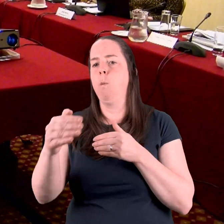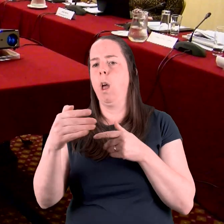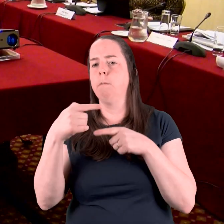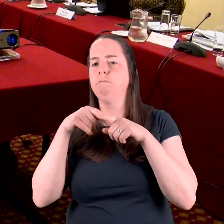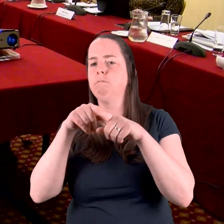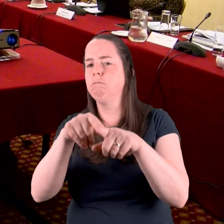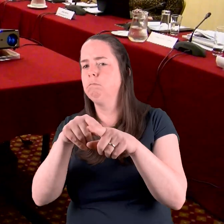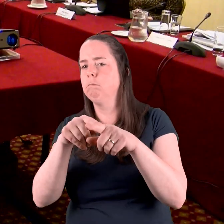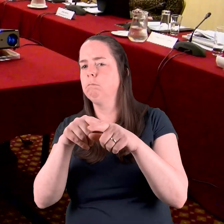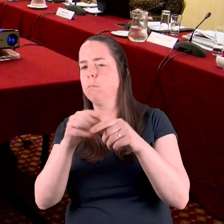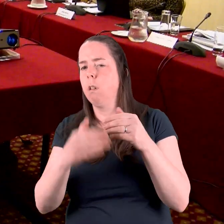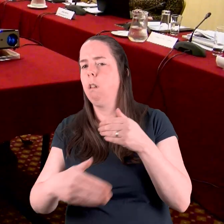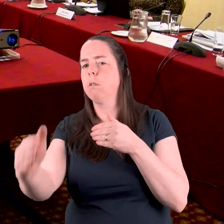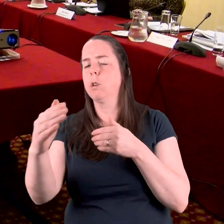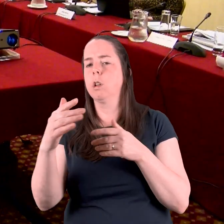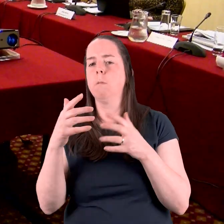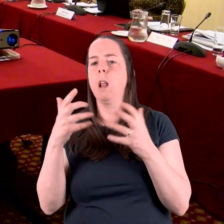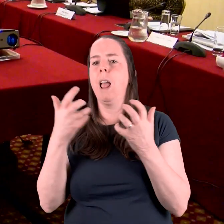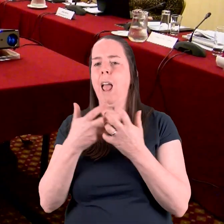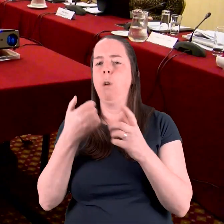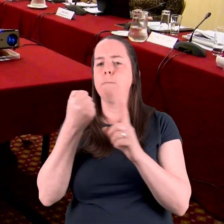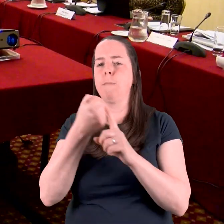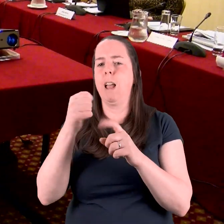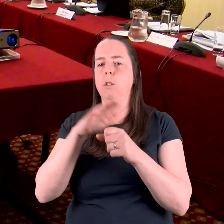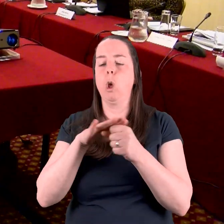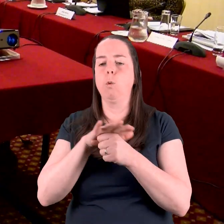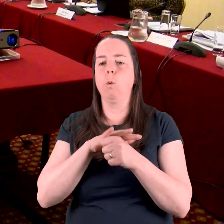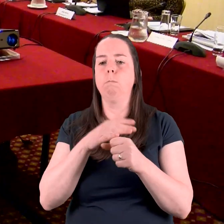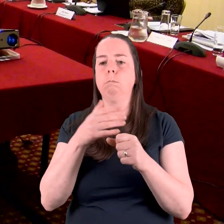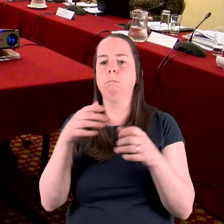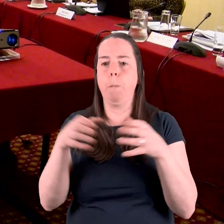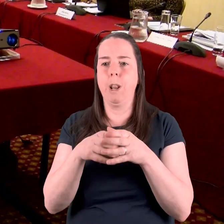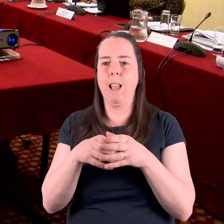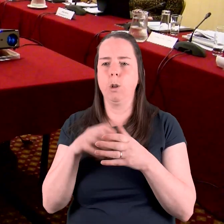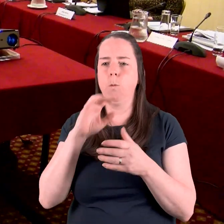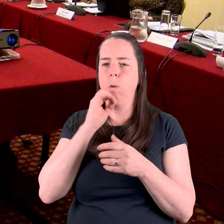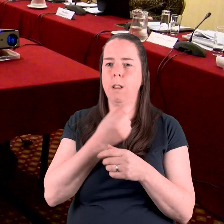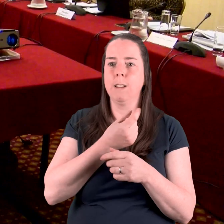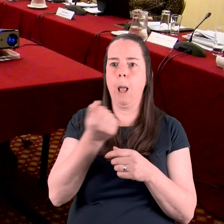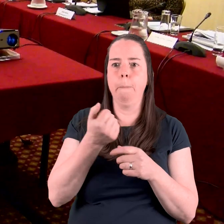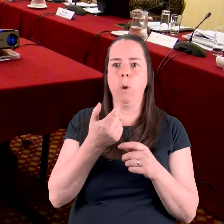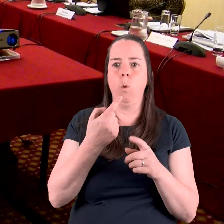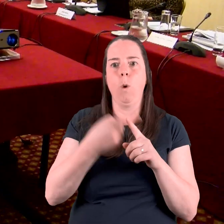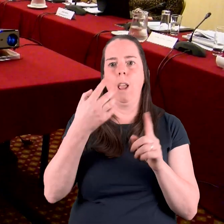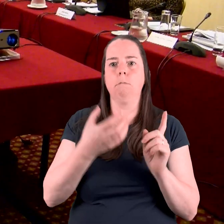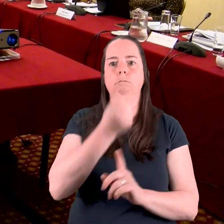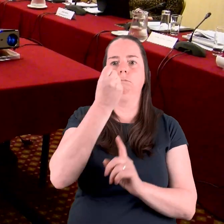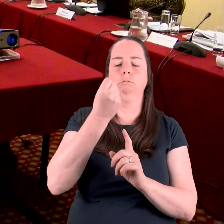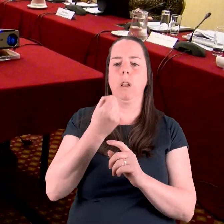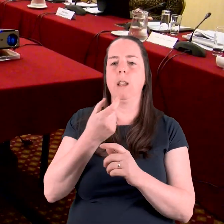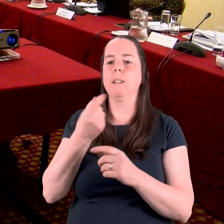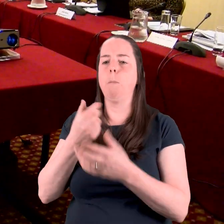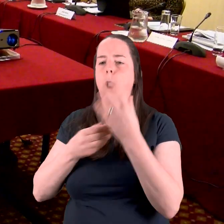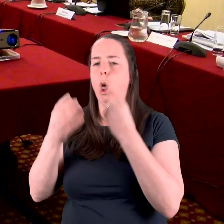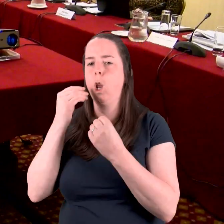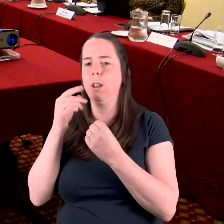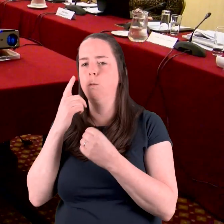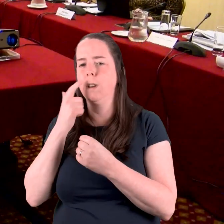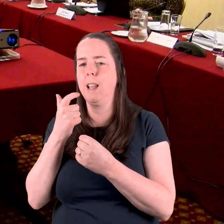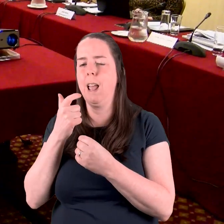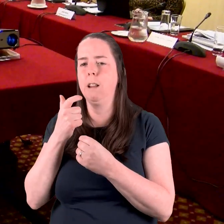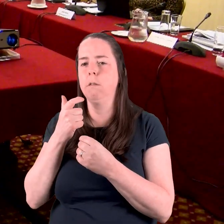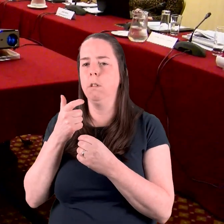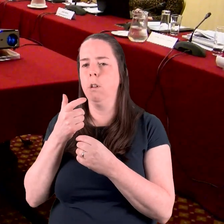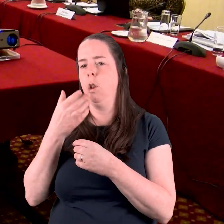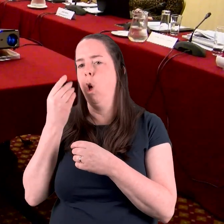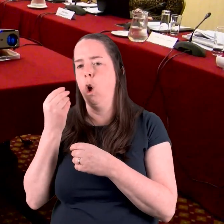follow up longitudinally in terms of how that is impacting our local population. There will be quick wins, and